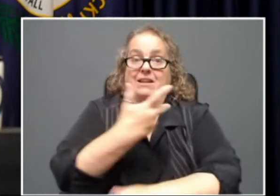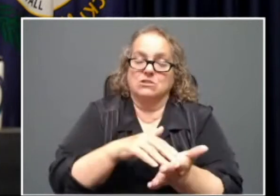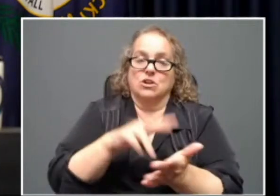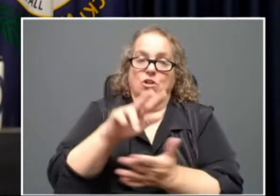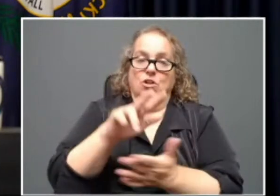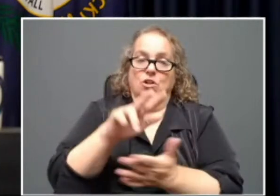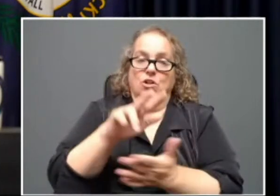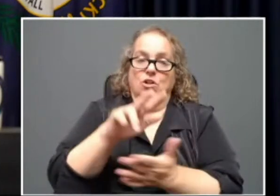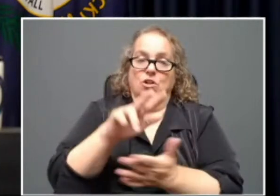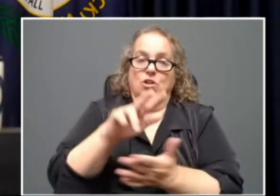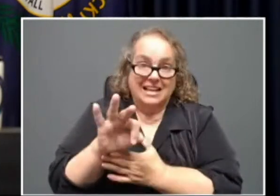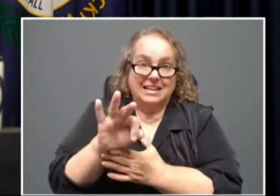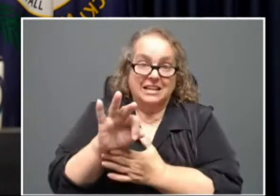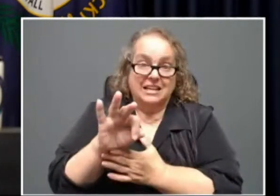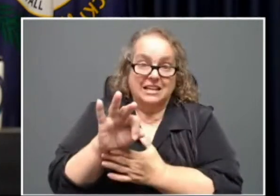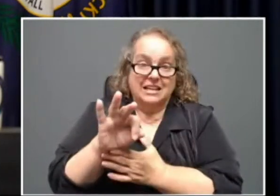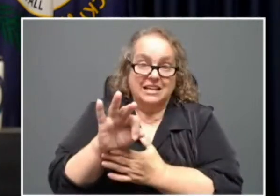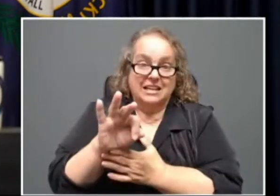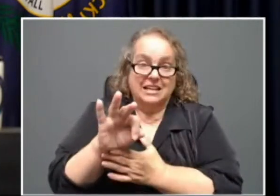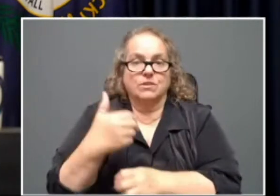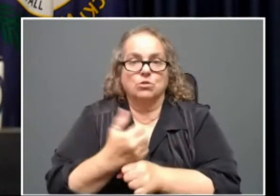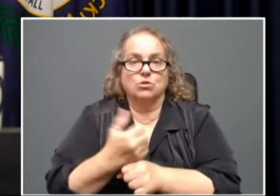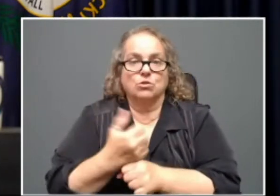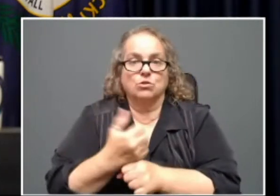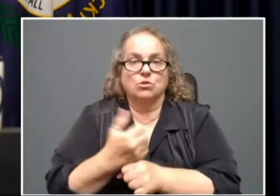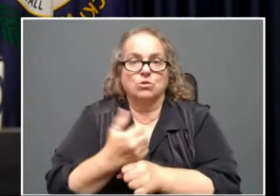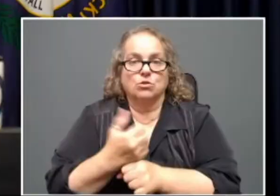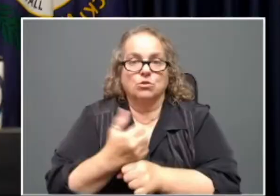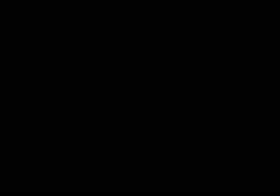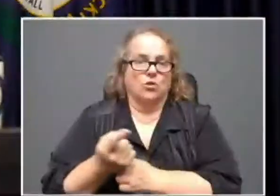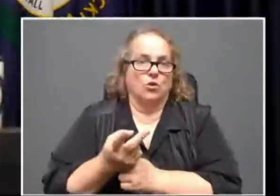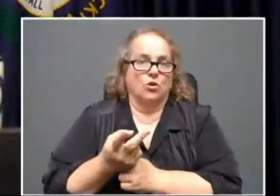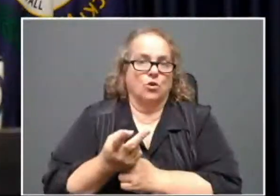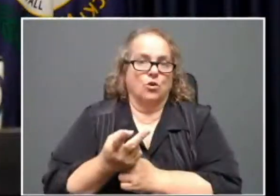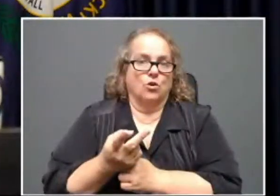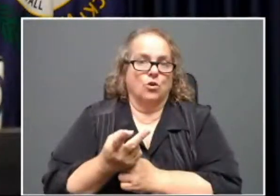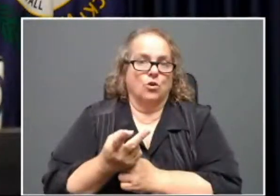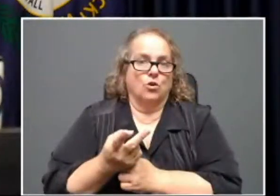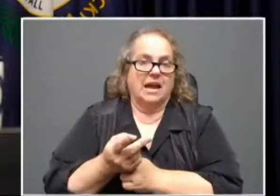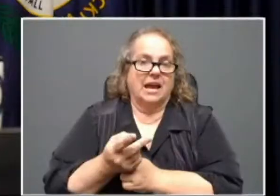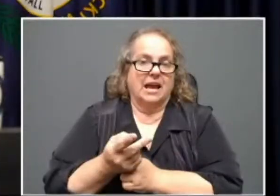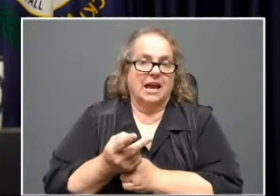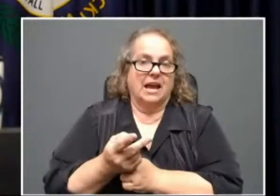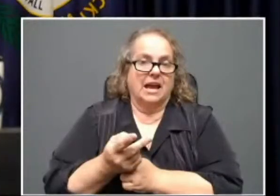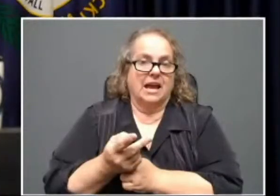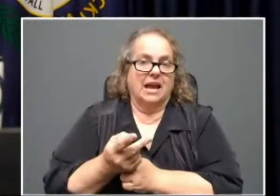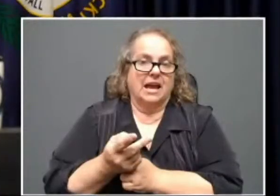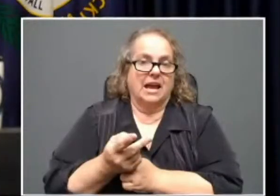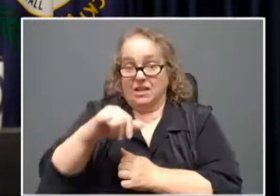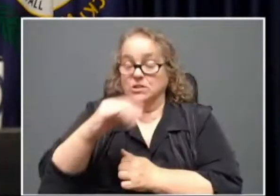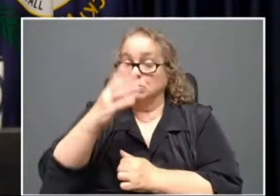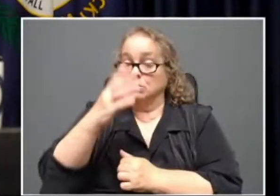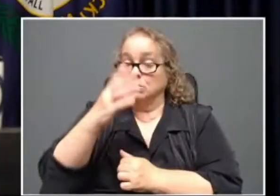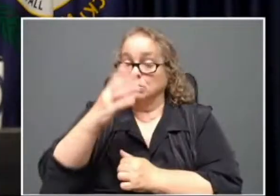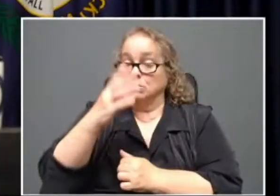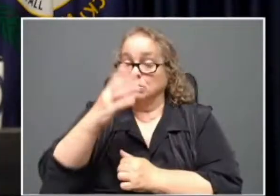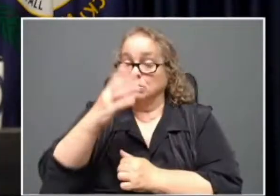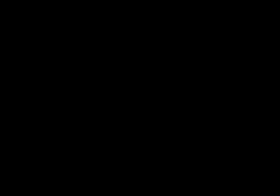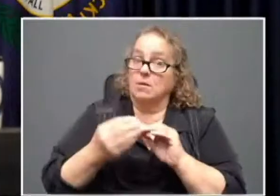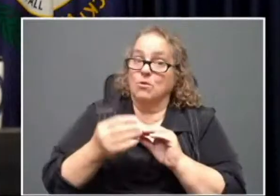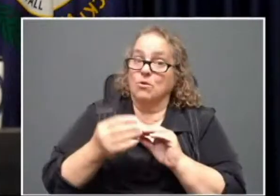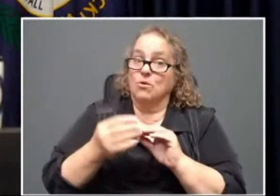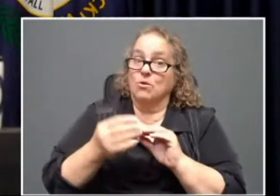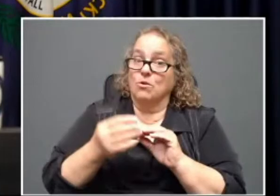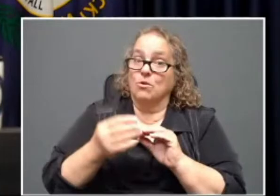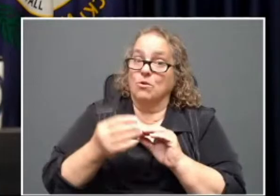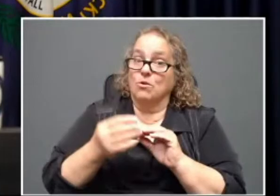6,319 12 to 15-year-olds since Thursday. And I think that's a pretty good number when you think about most of the